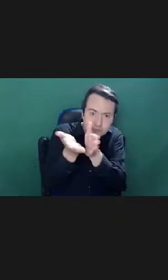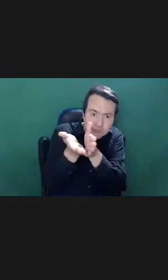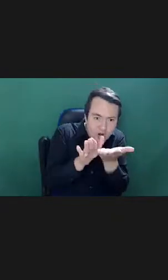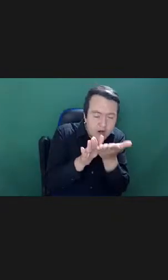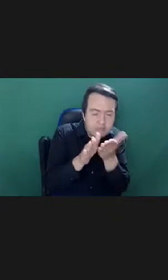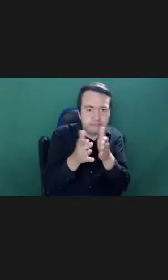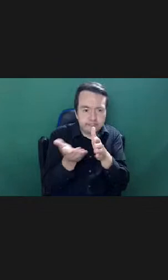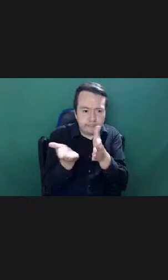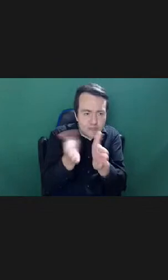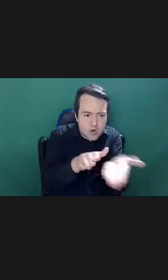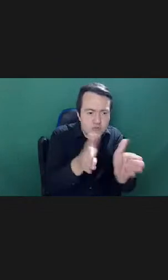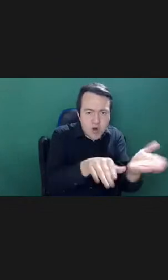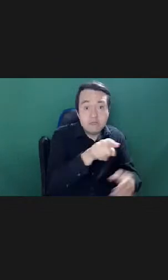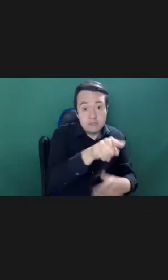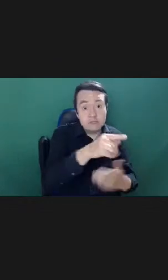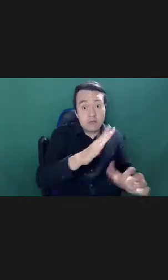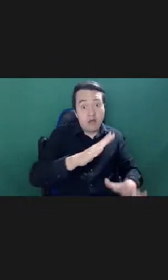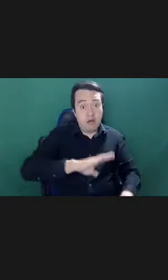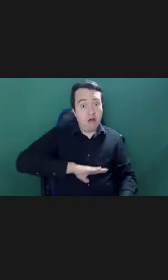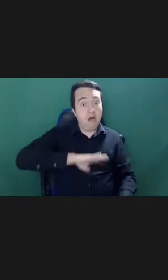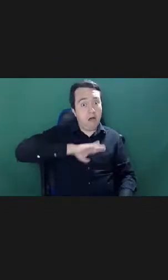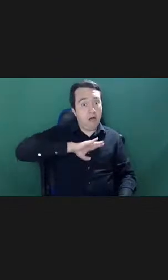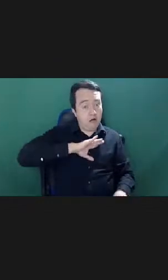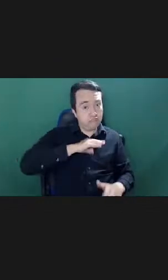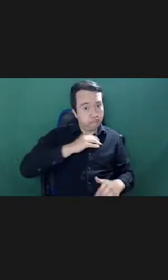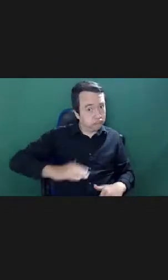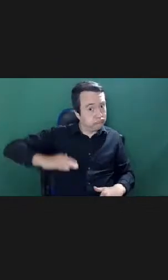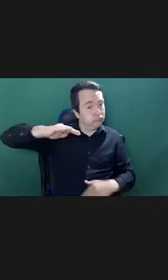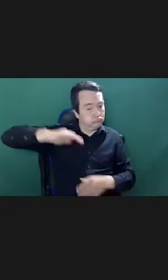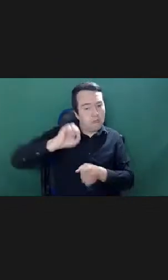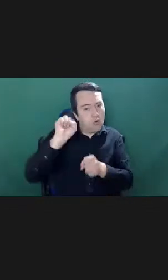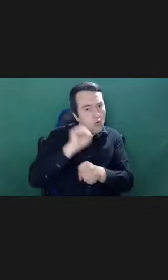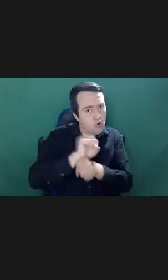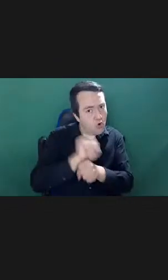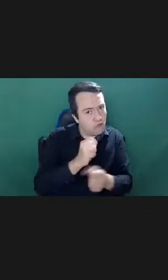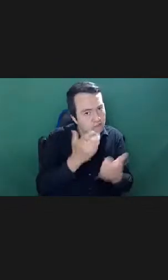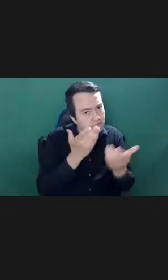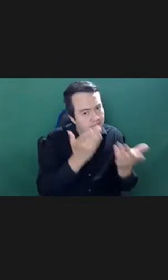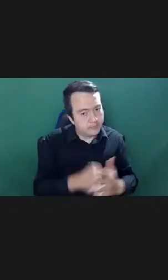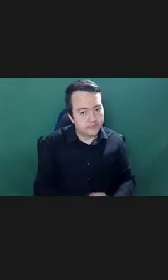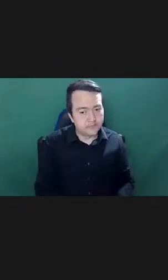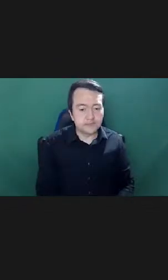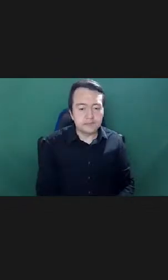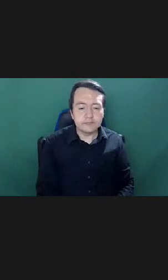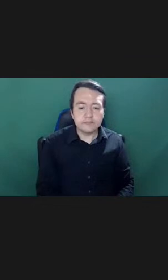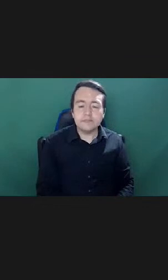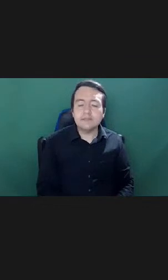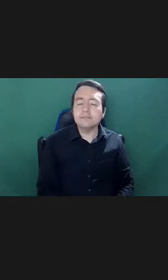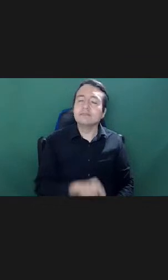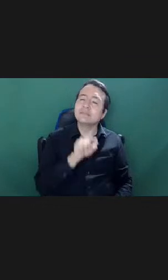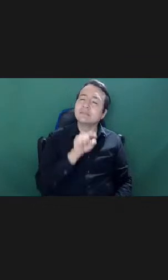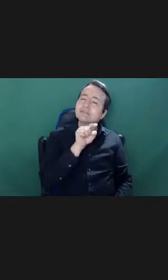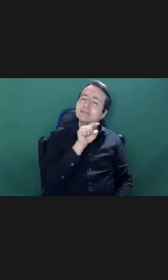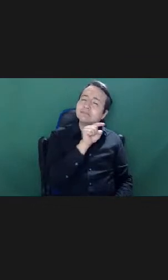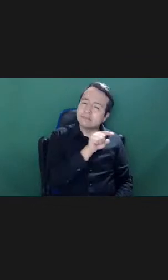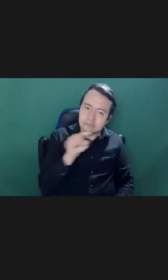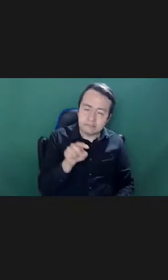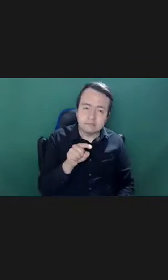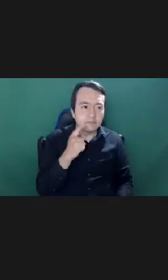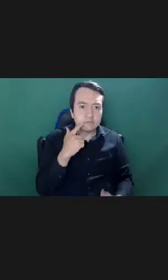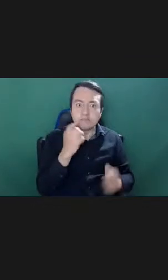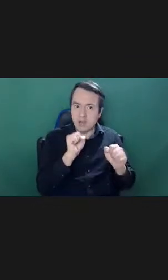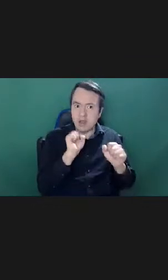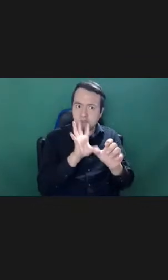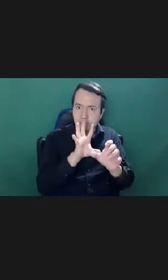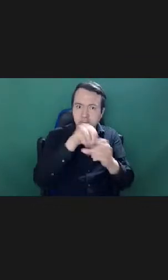in Canada, it is neoplasms, cancers, and then cardiovascular disorders, and so on and so forth. And you can see communicables are a small